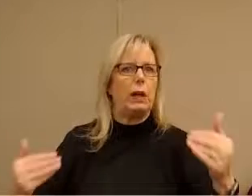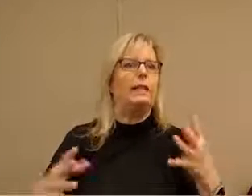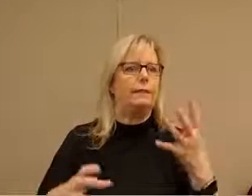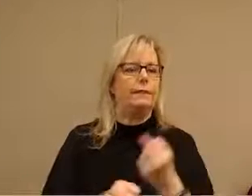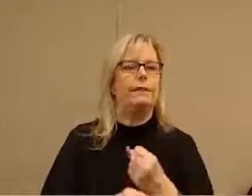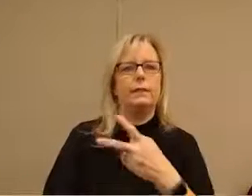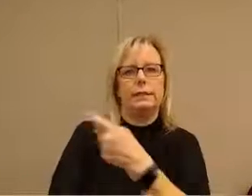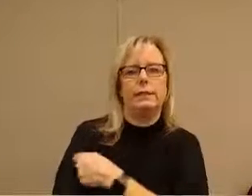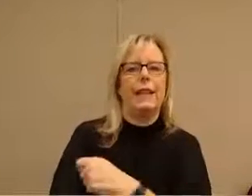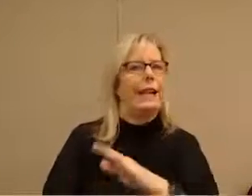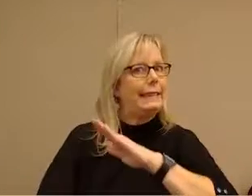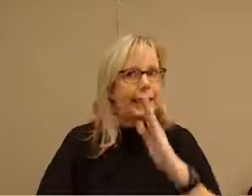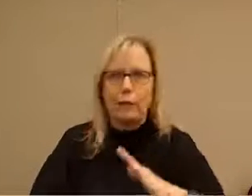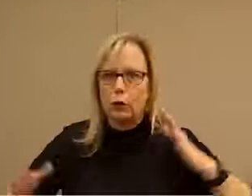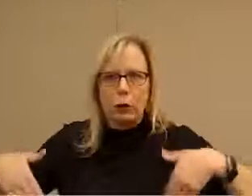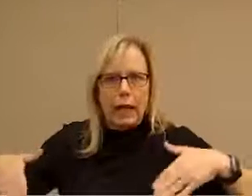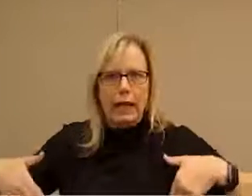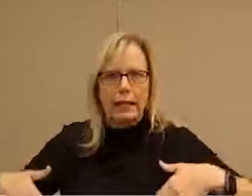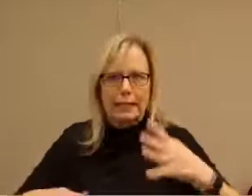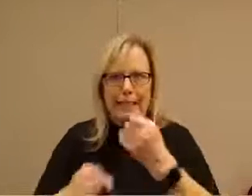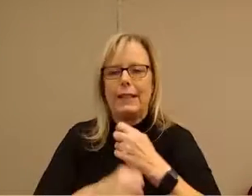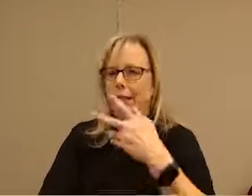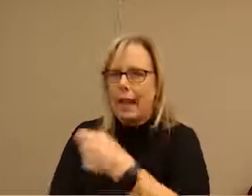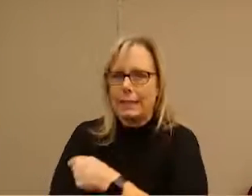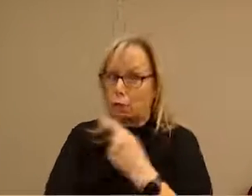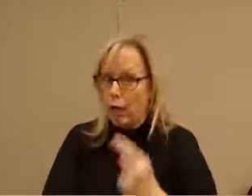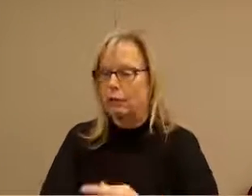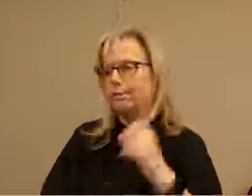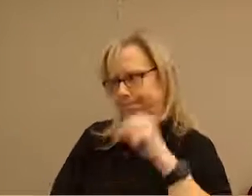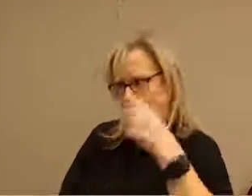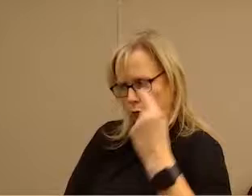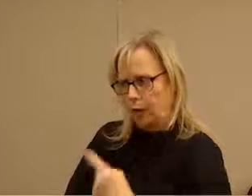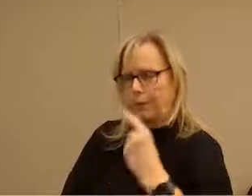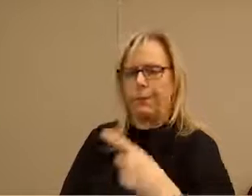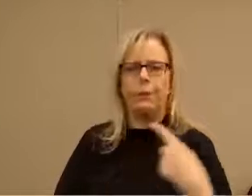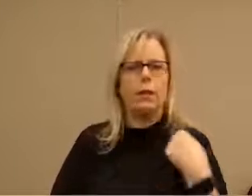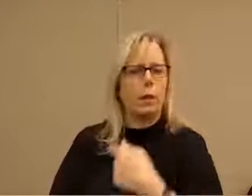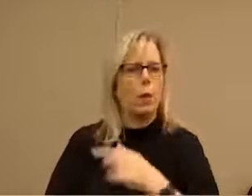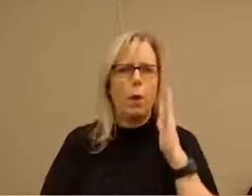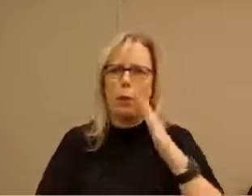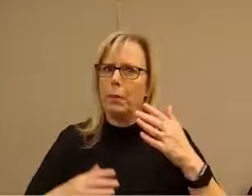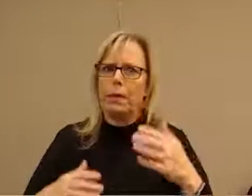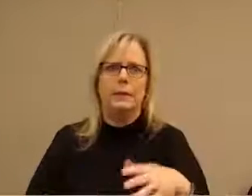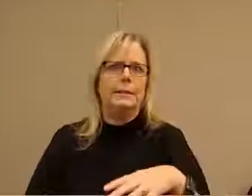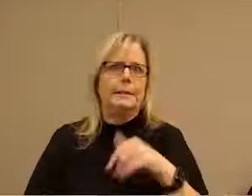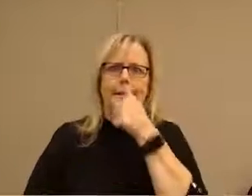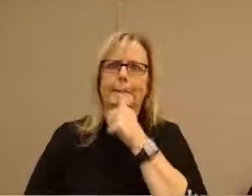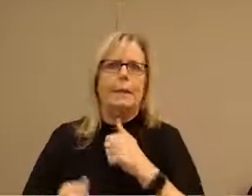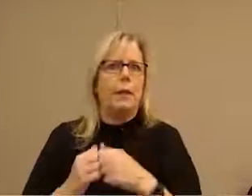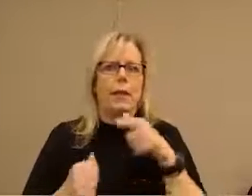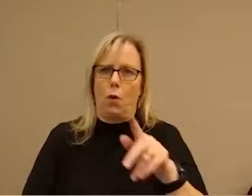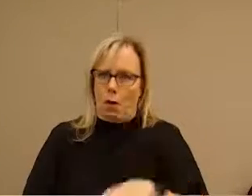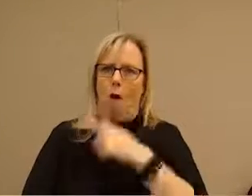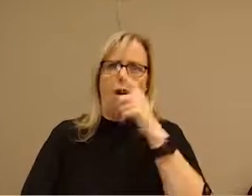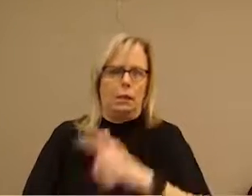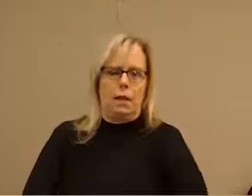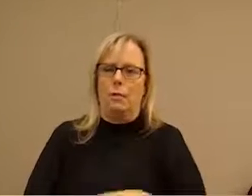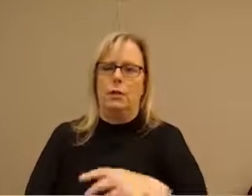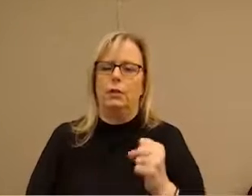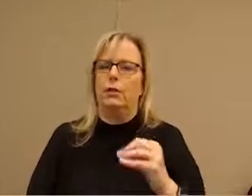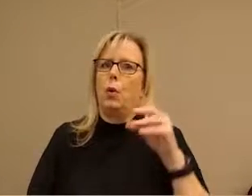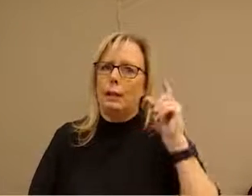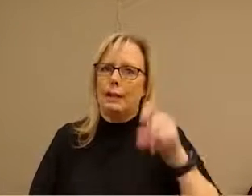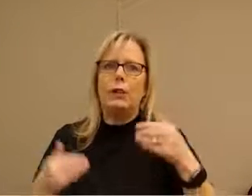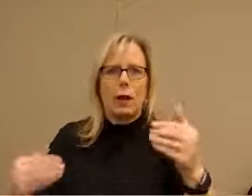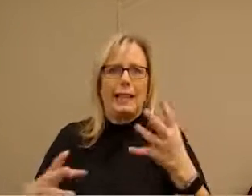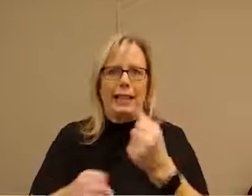it's never too late That's to correct. get vaccinated. Is That's that right? right. I mean, we're going to be in this for the long haul, and so you really need to